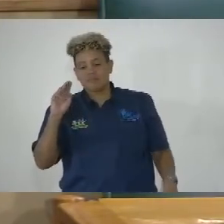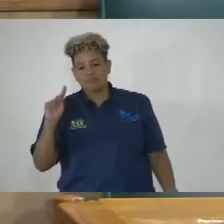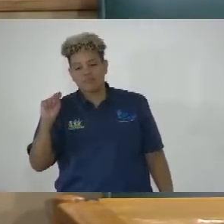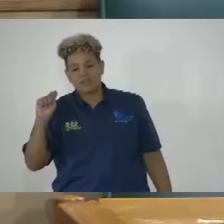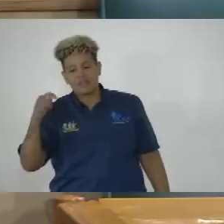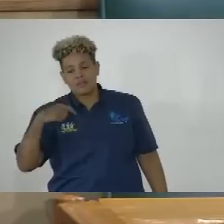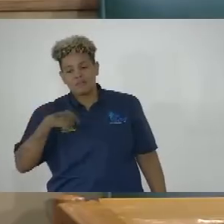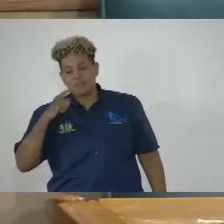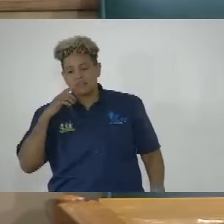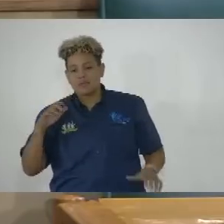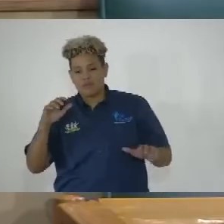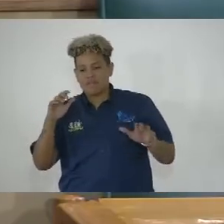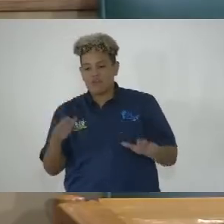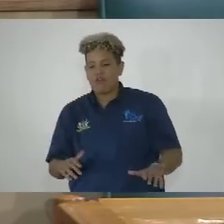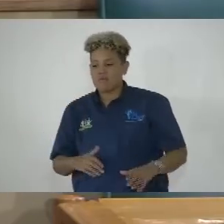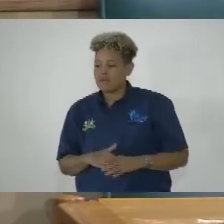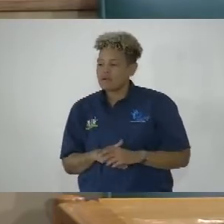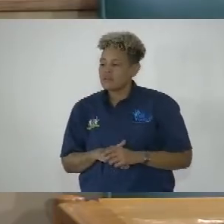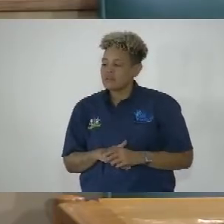a performer.